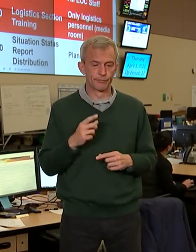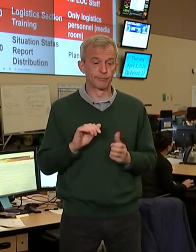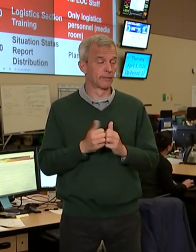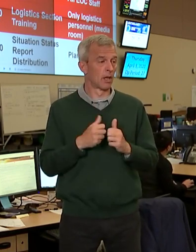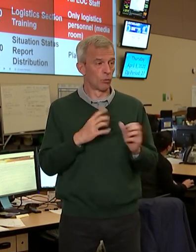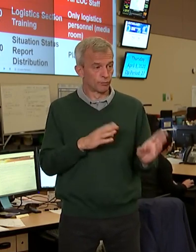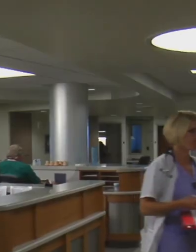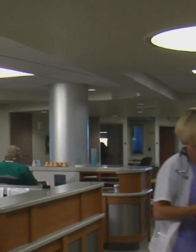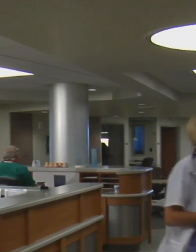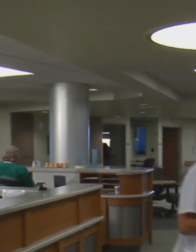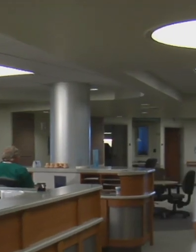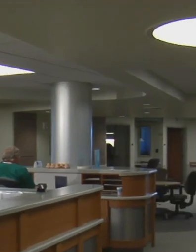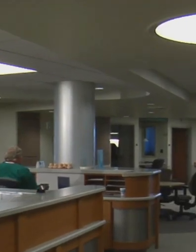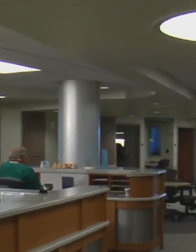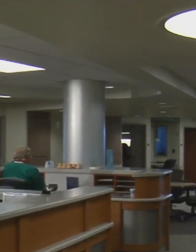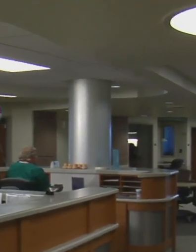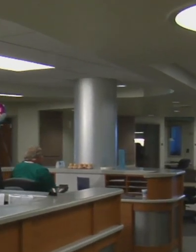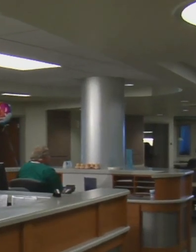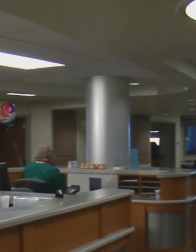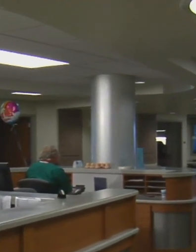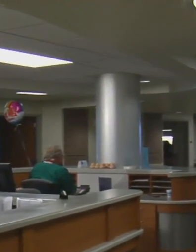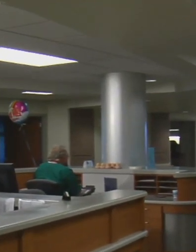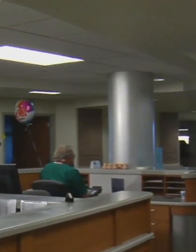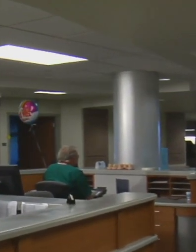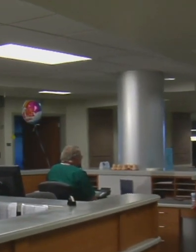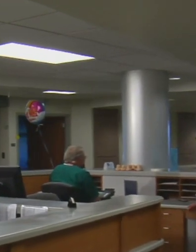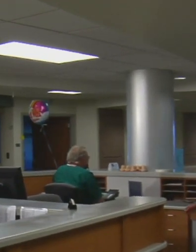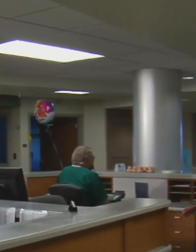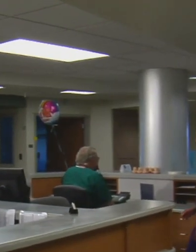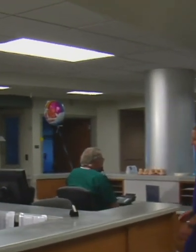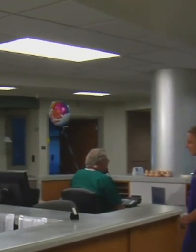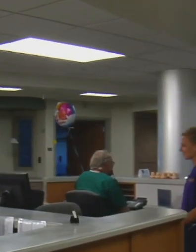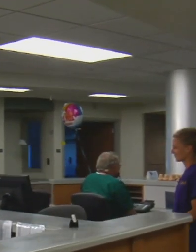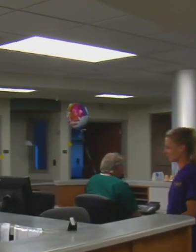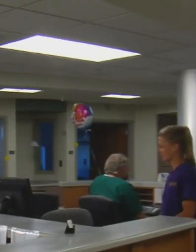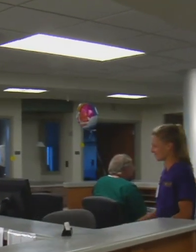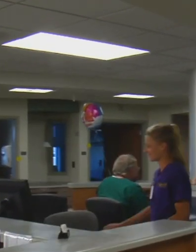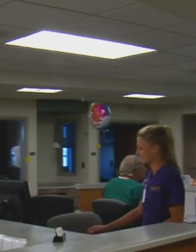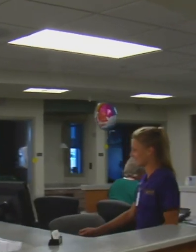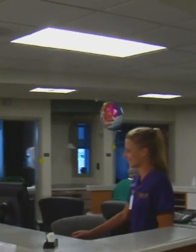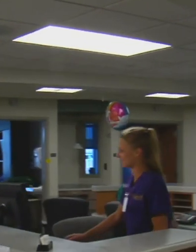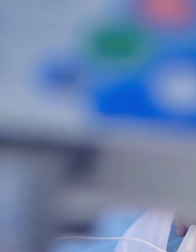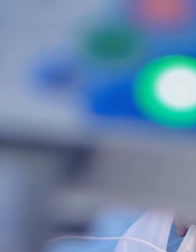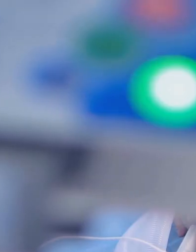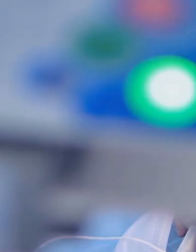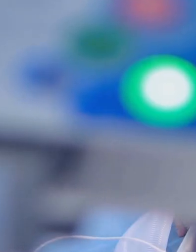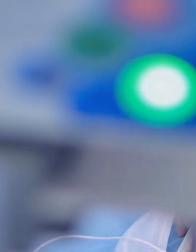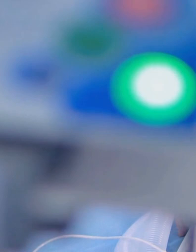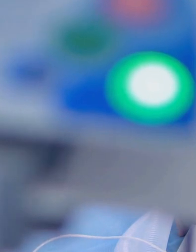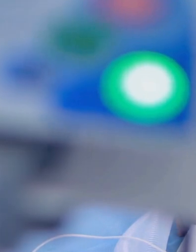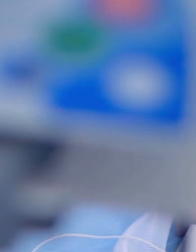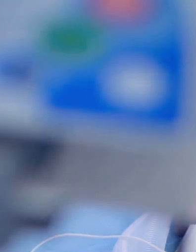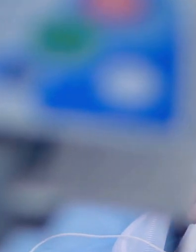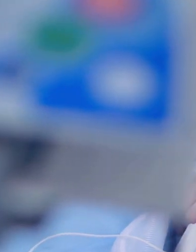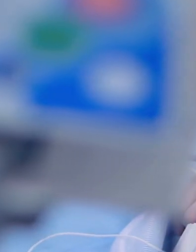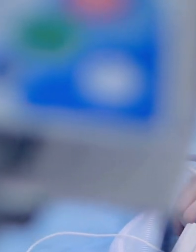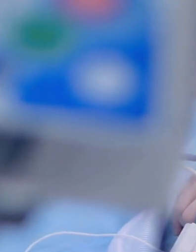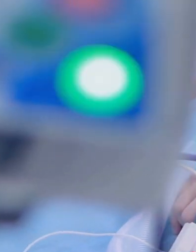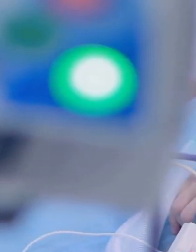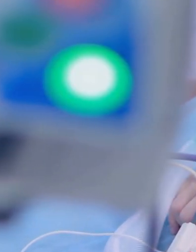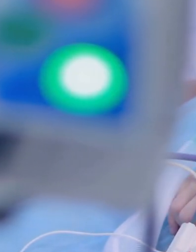is the hospital surge, shelters, meals to seniors, PPEs, equipment to our first